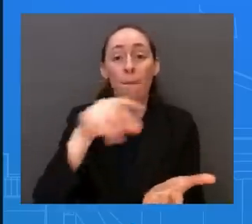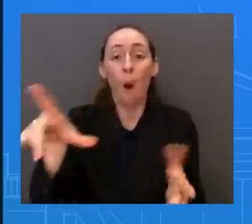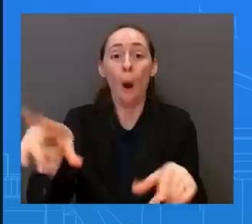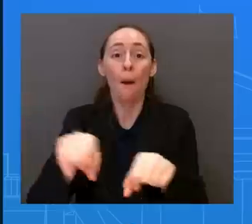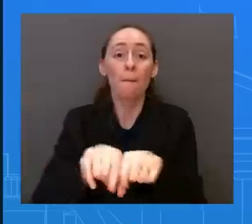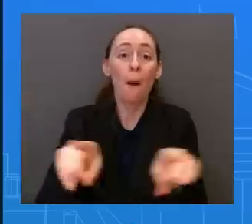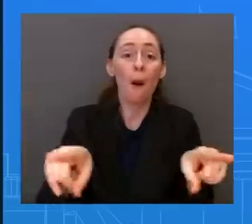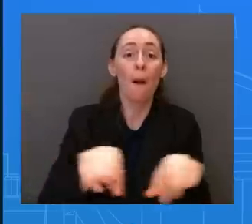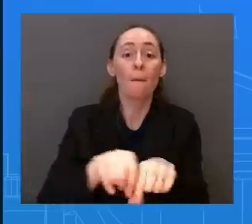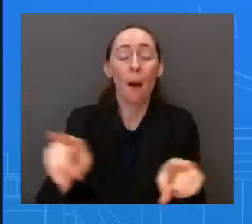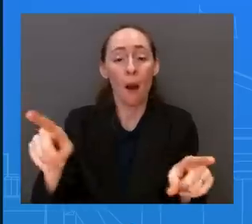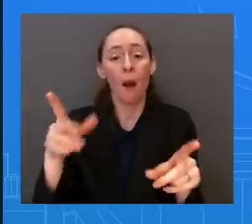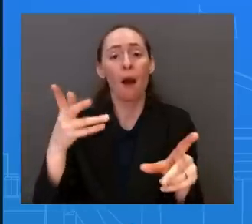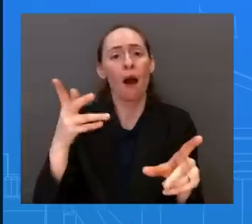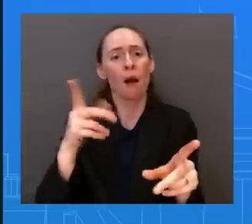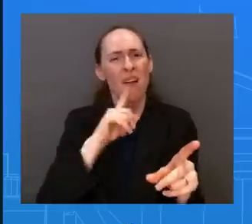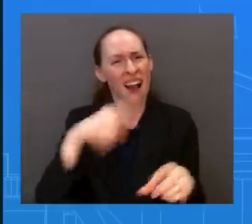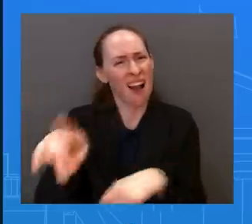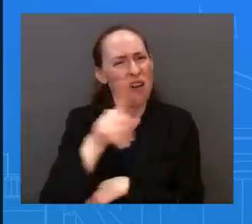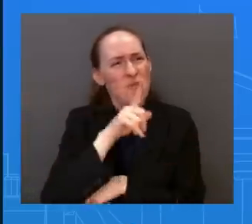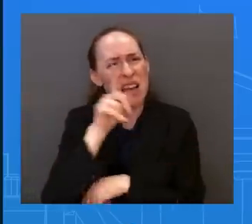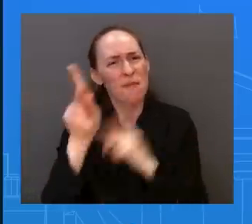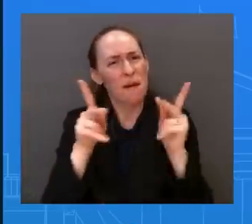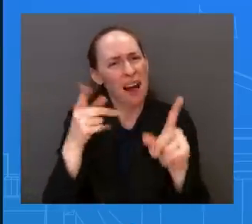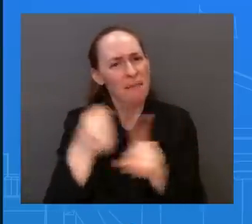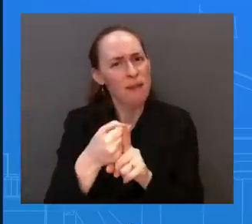do big things, and we can do big things collectively,